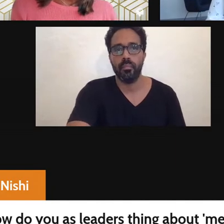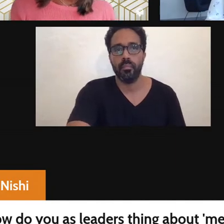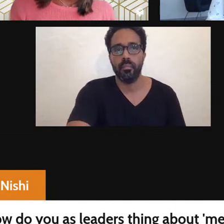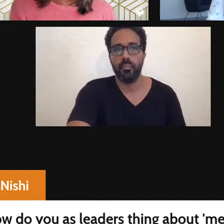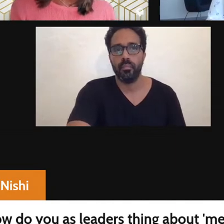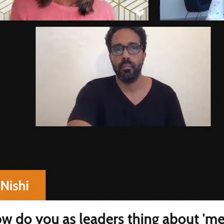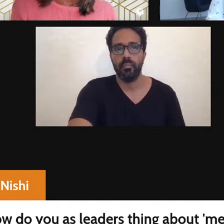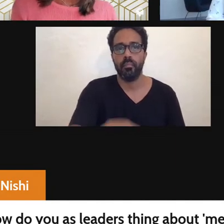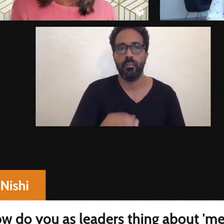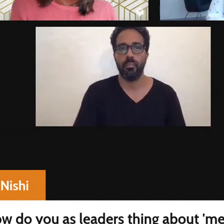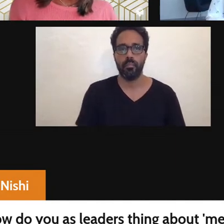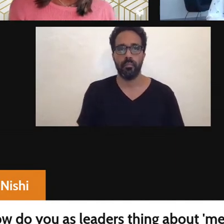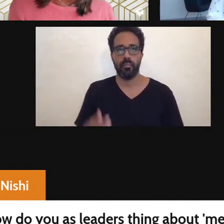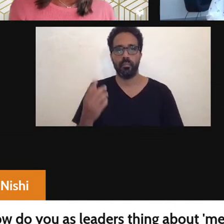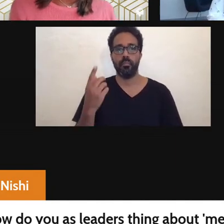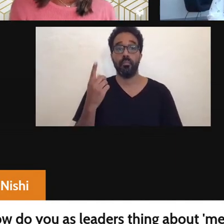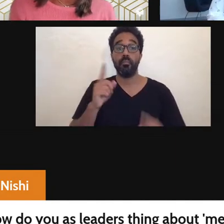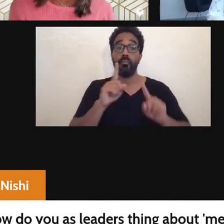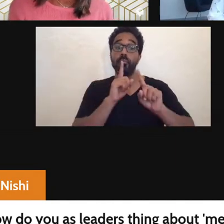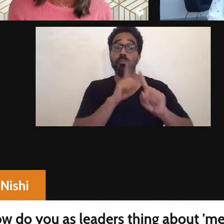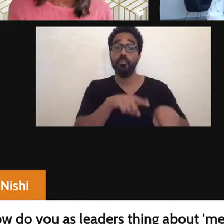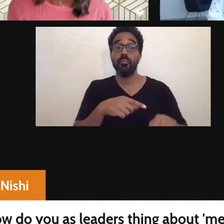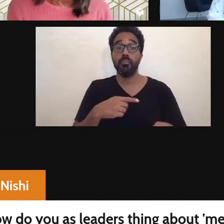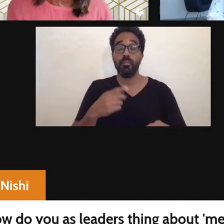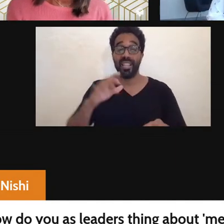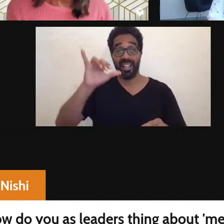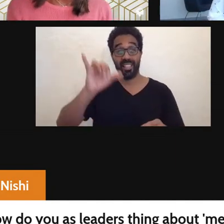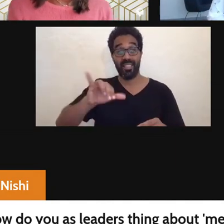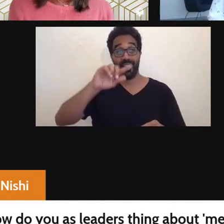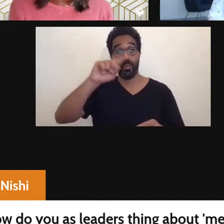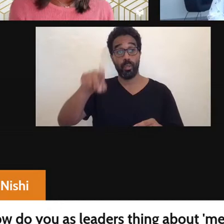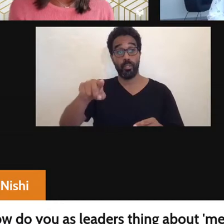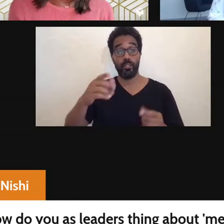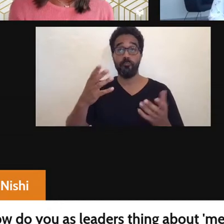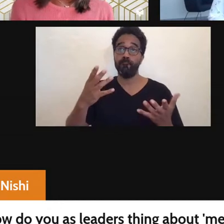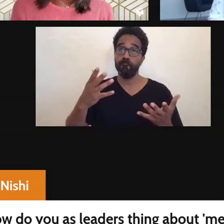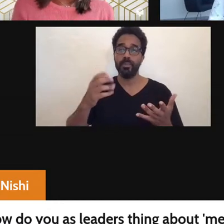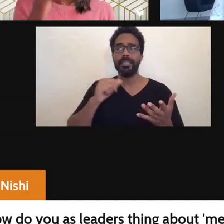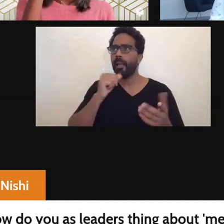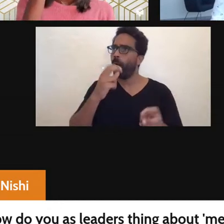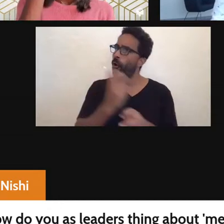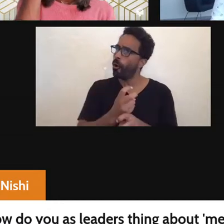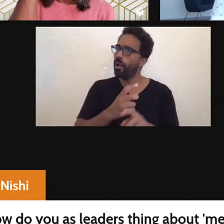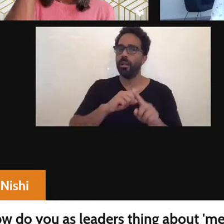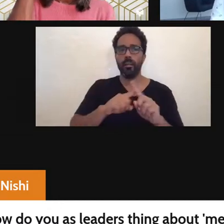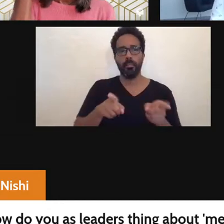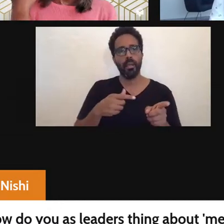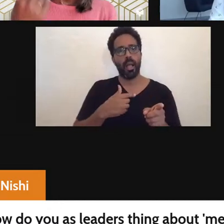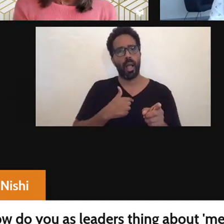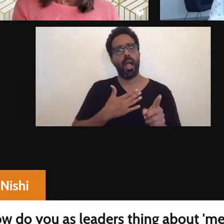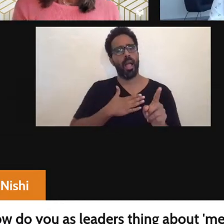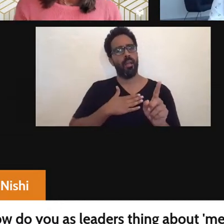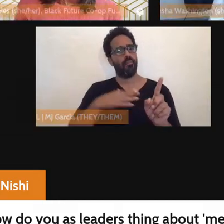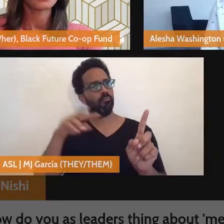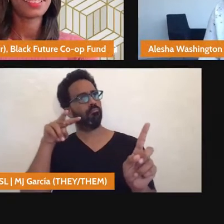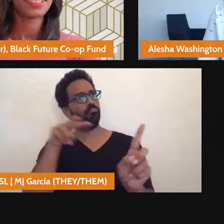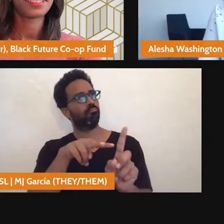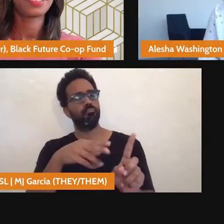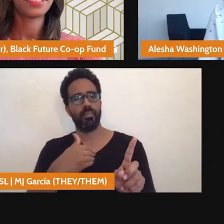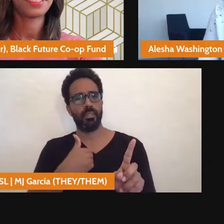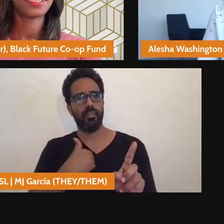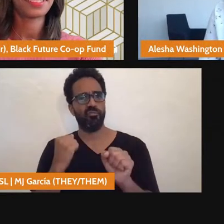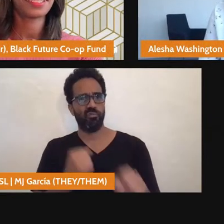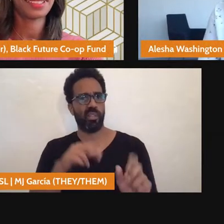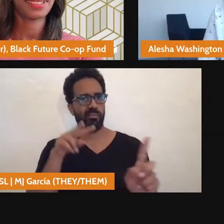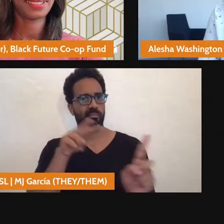I'm not gonna call it a tricky question for me. I just think I have a certain perspective on this, right? So I've spent more of my career as a lobbyist